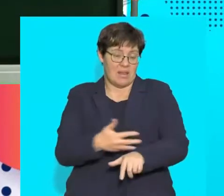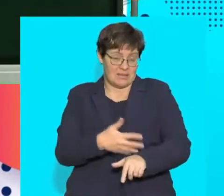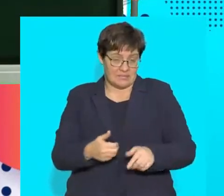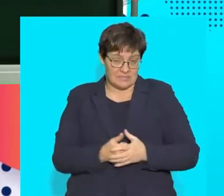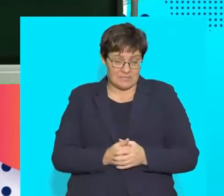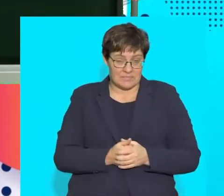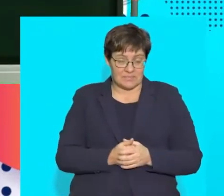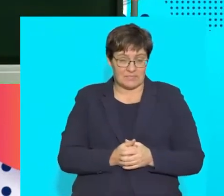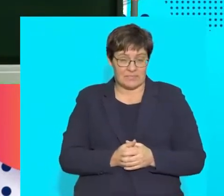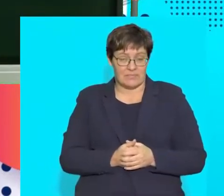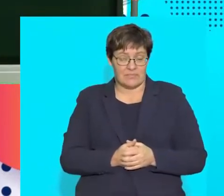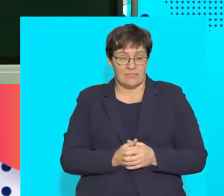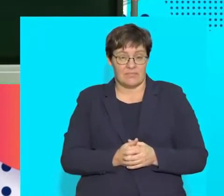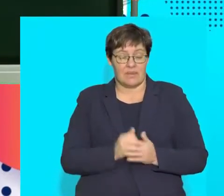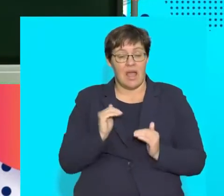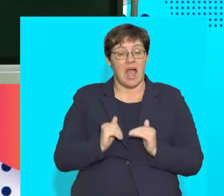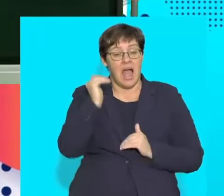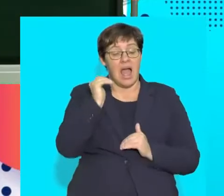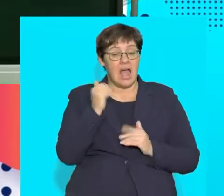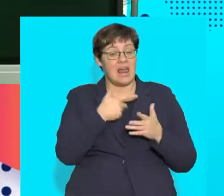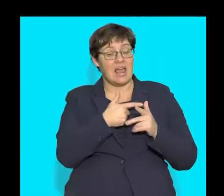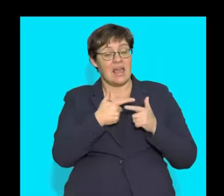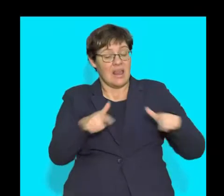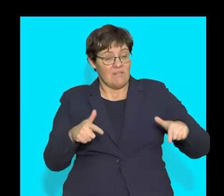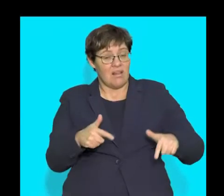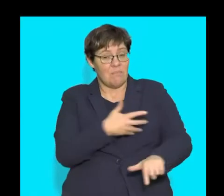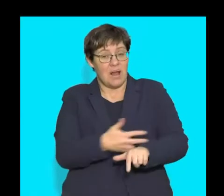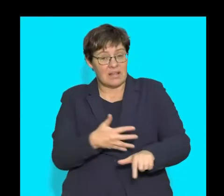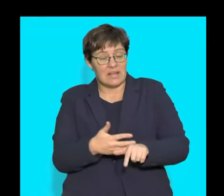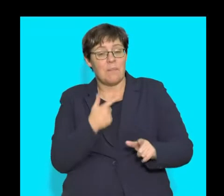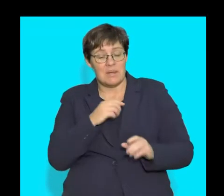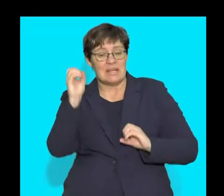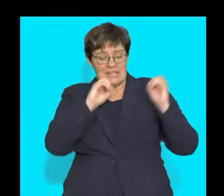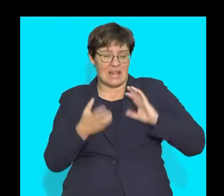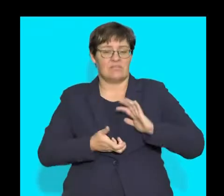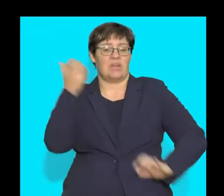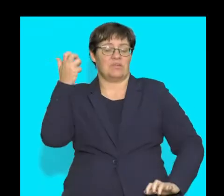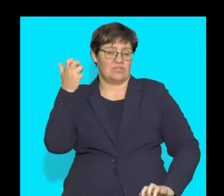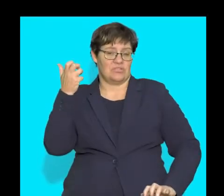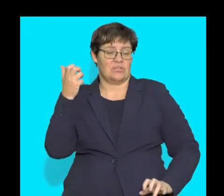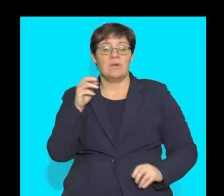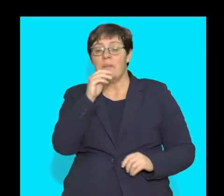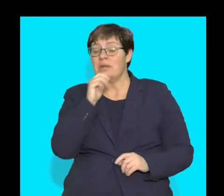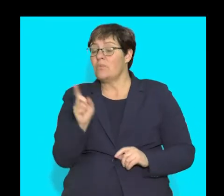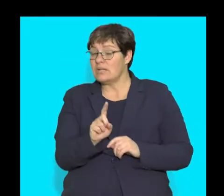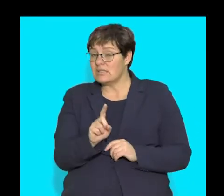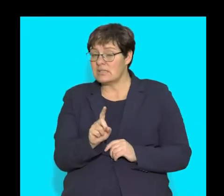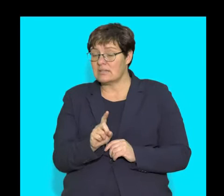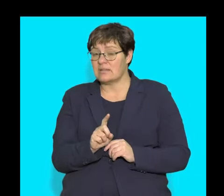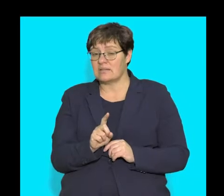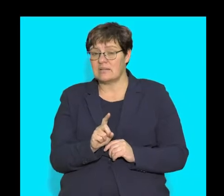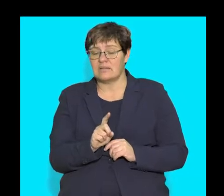sugar levels. So the high levels of glucose in the blood can obviously damage the cells and create what we refer to